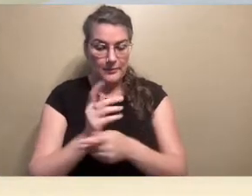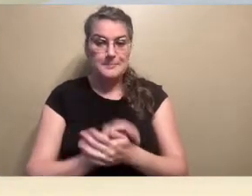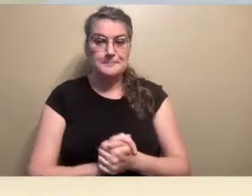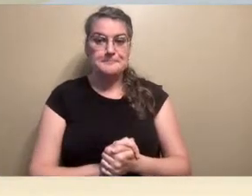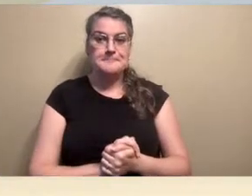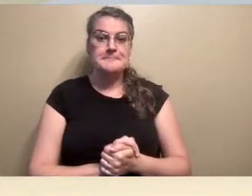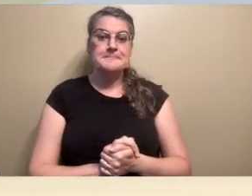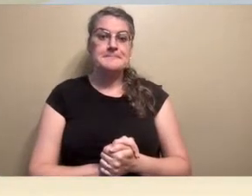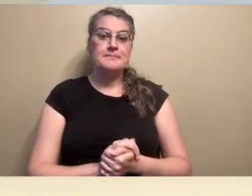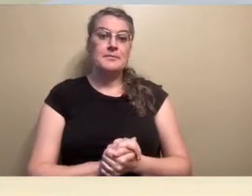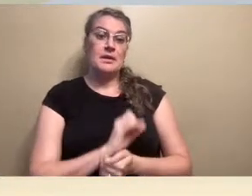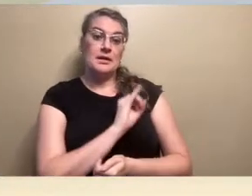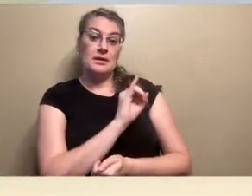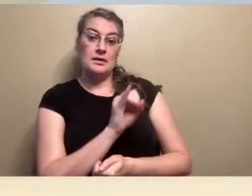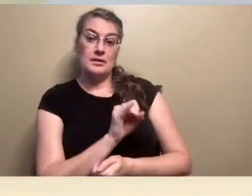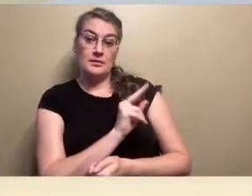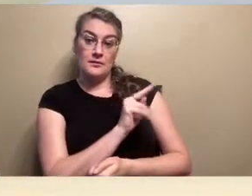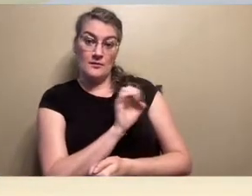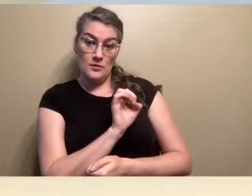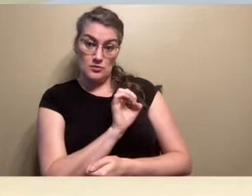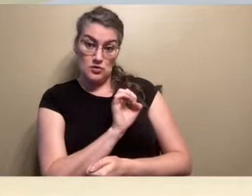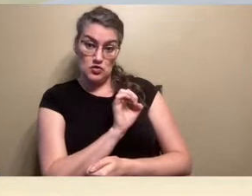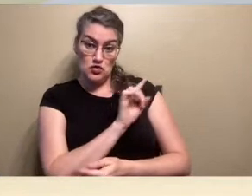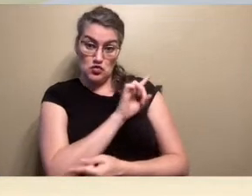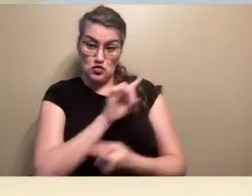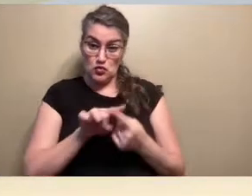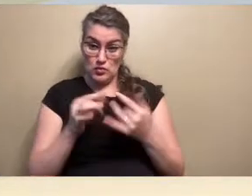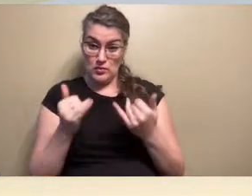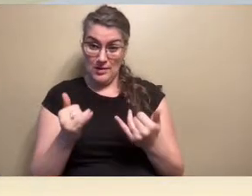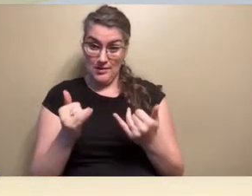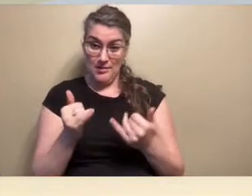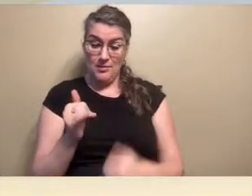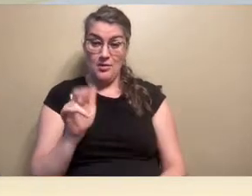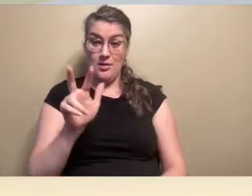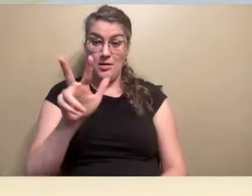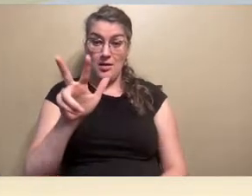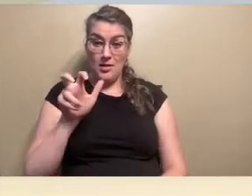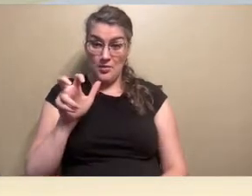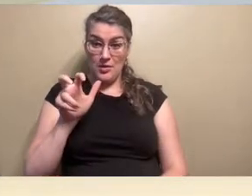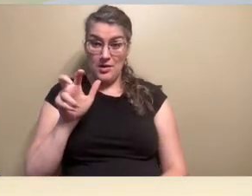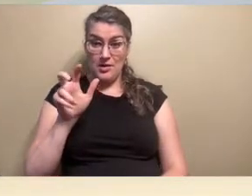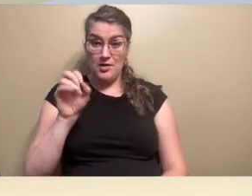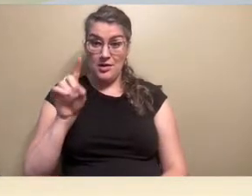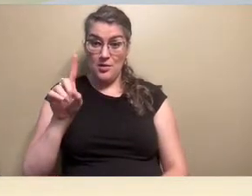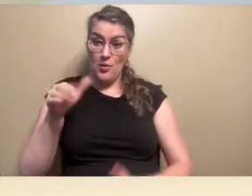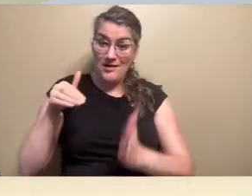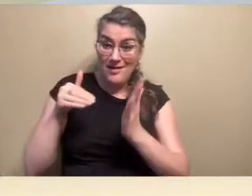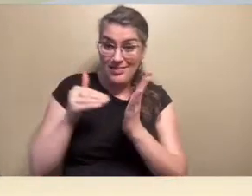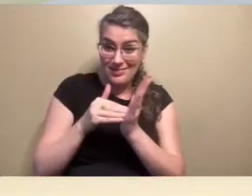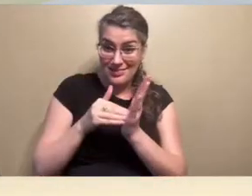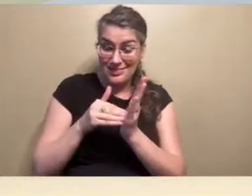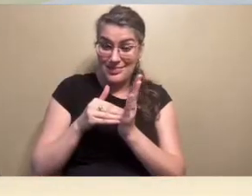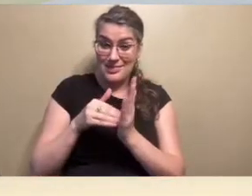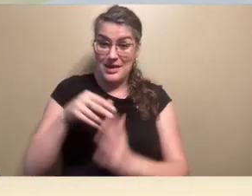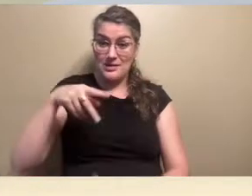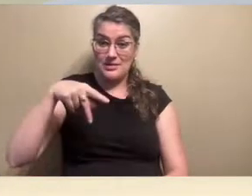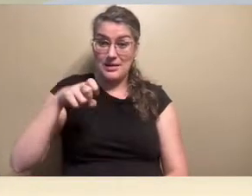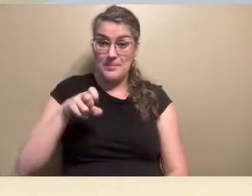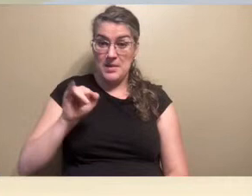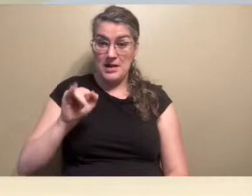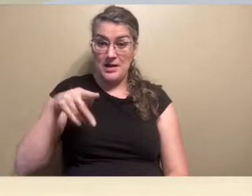Since June, we've received just over 301,000 PEI Pass applications, and almost all have been